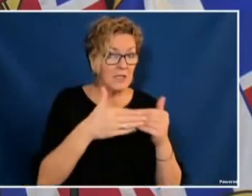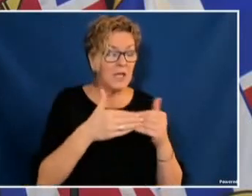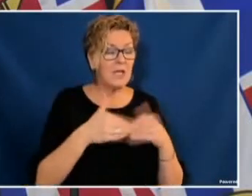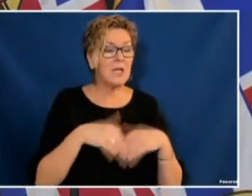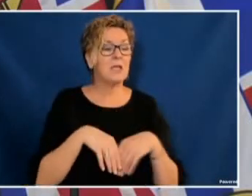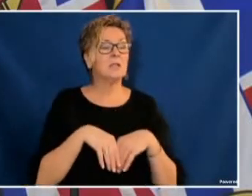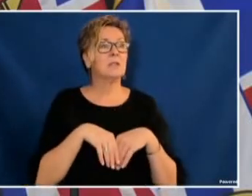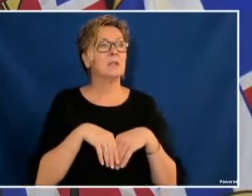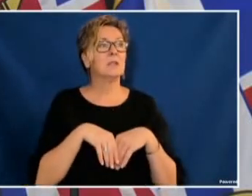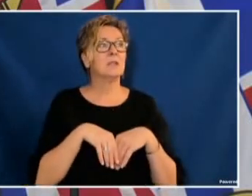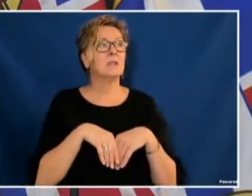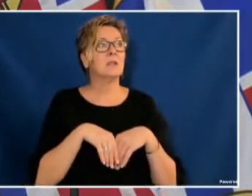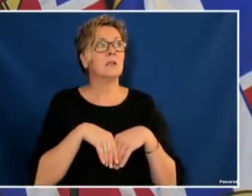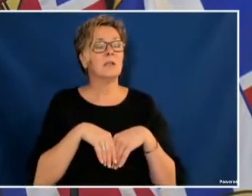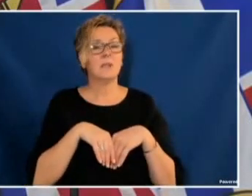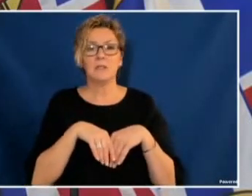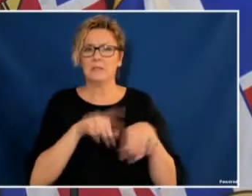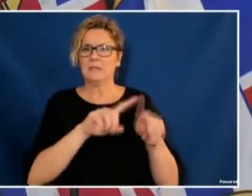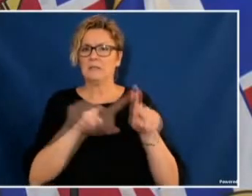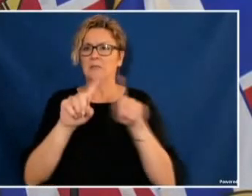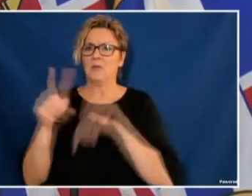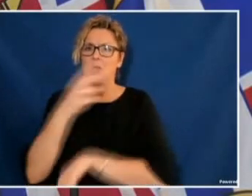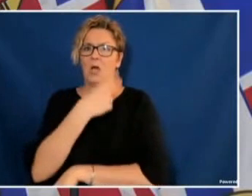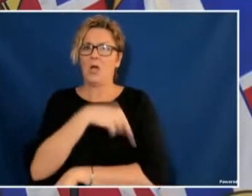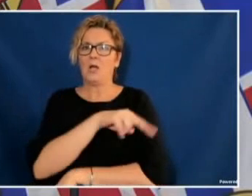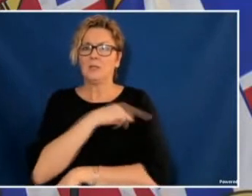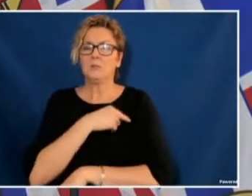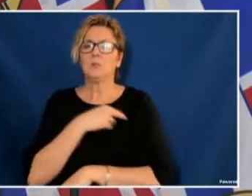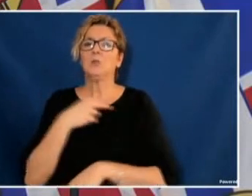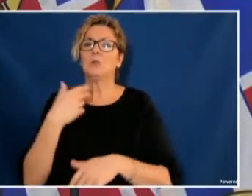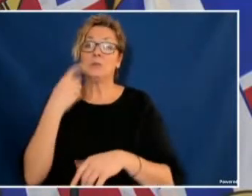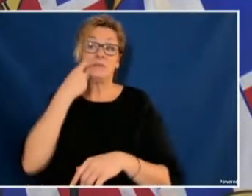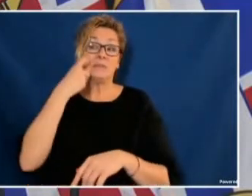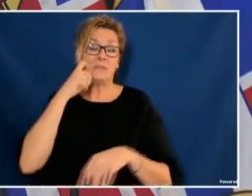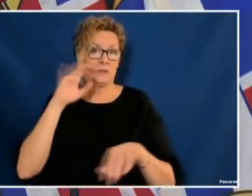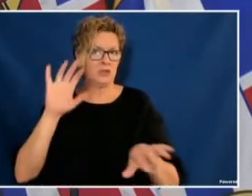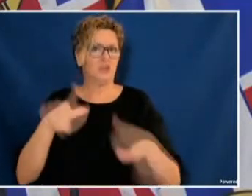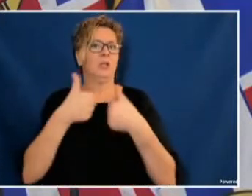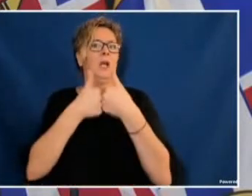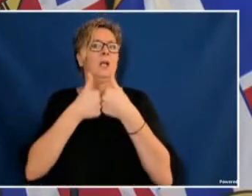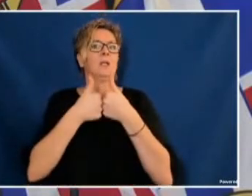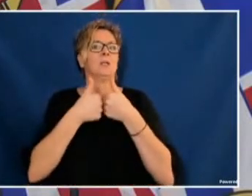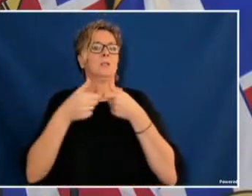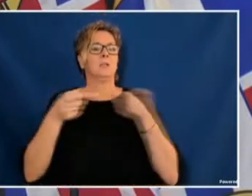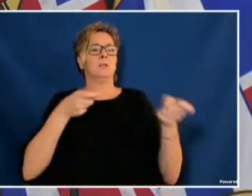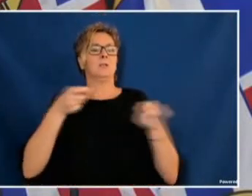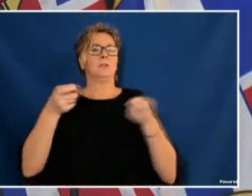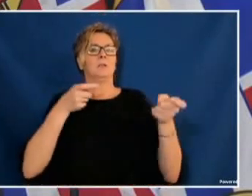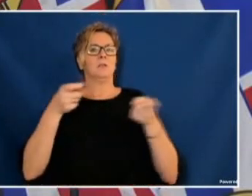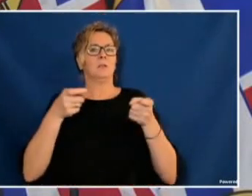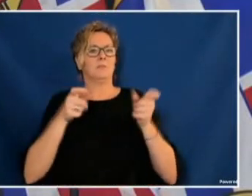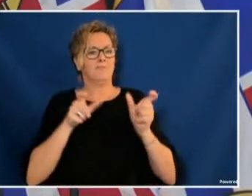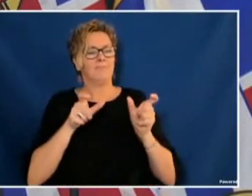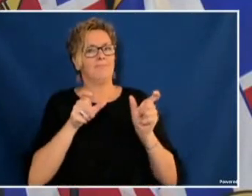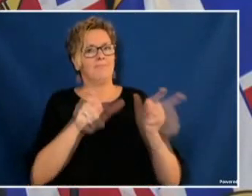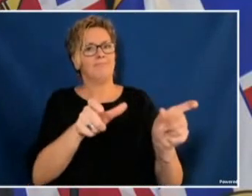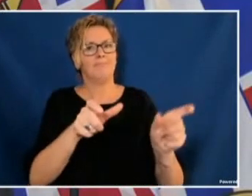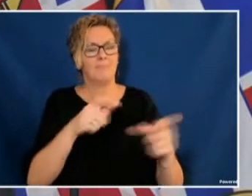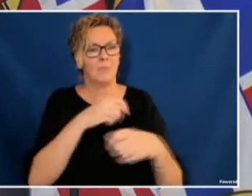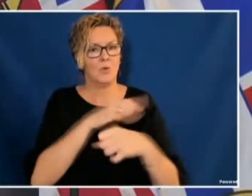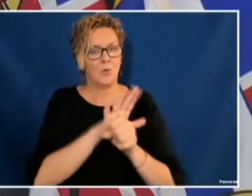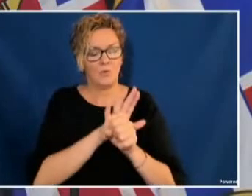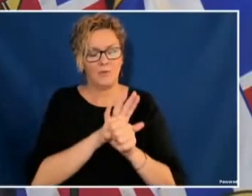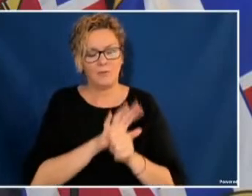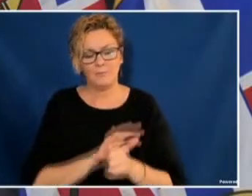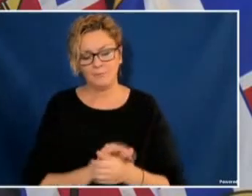faiths and and many denominations of particular faiths. And I was impressed.